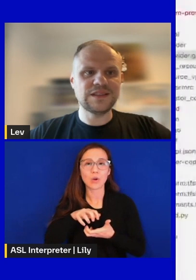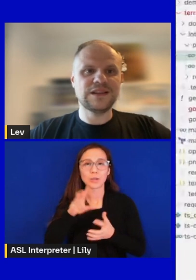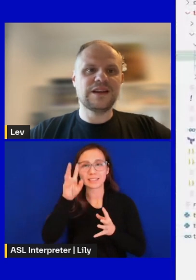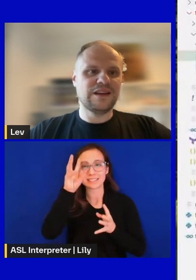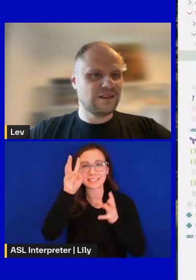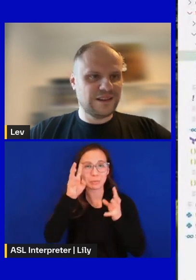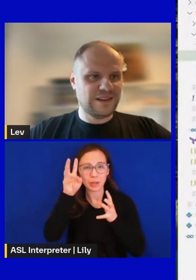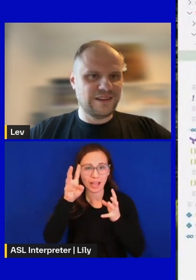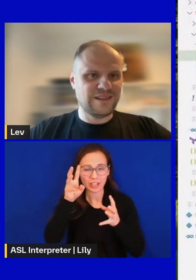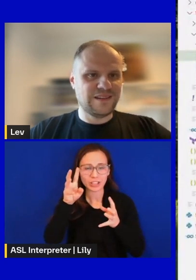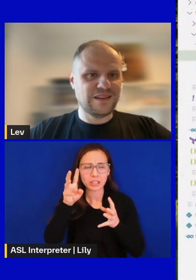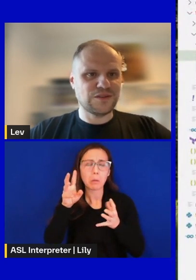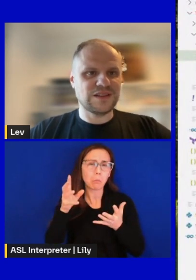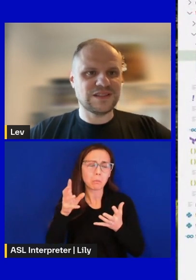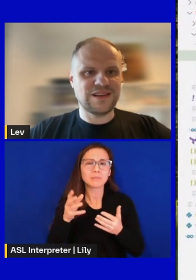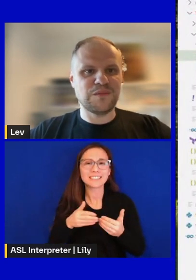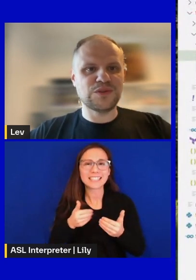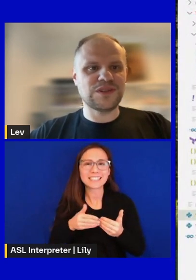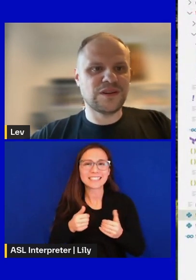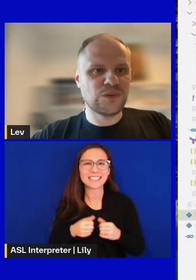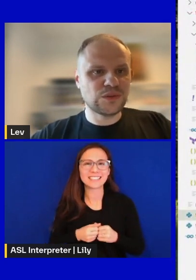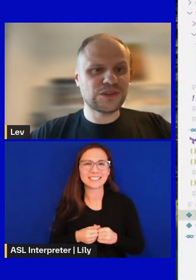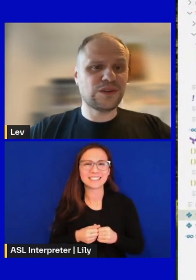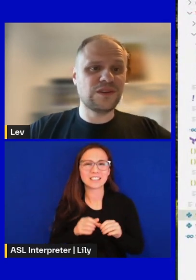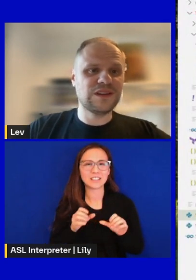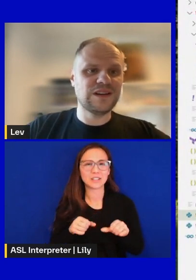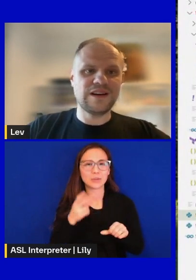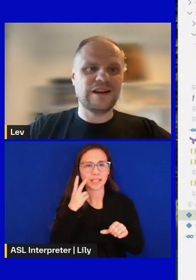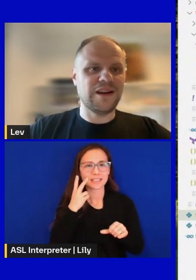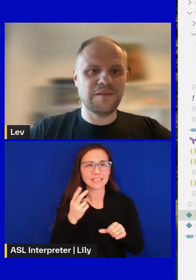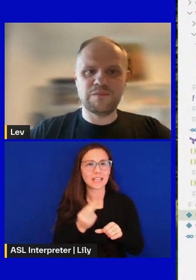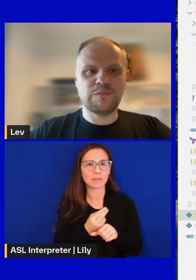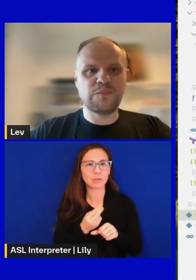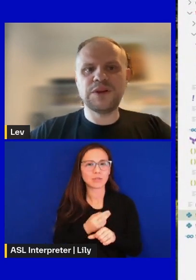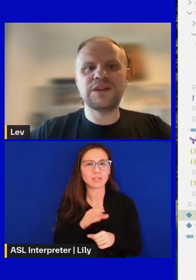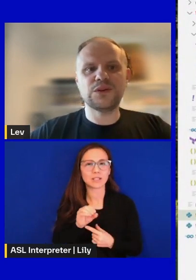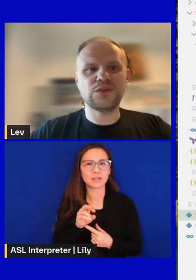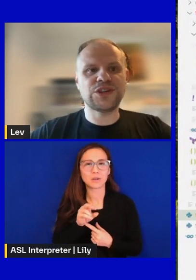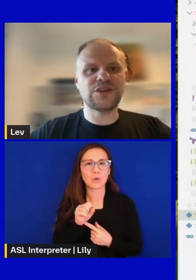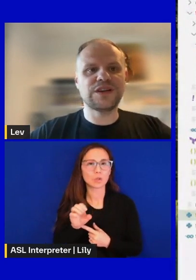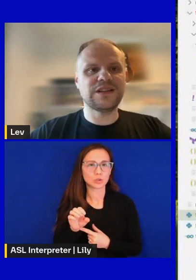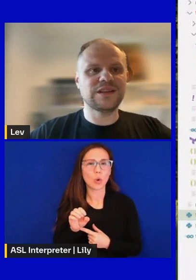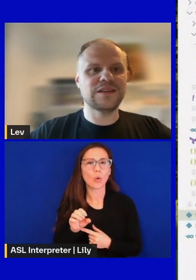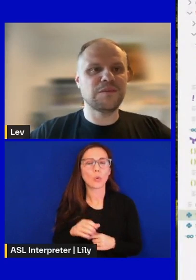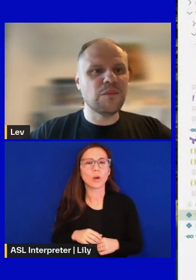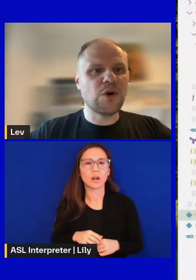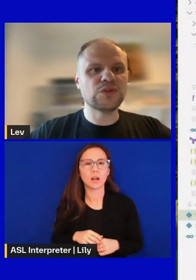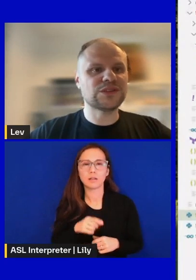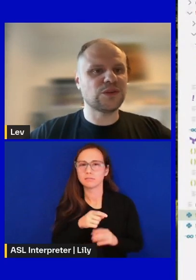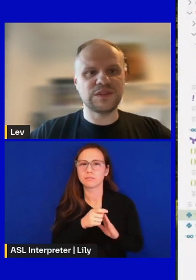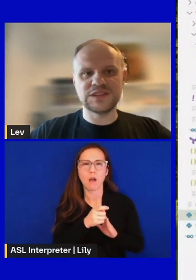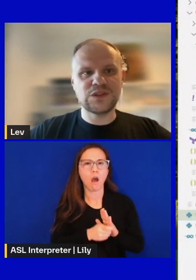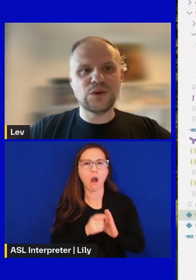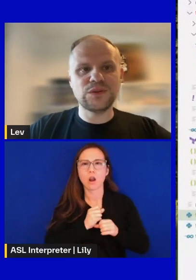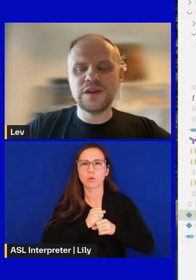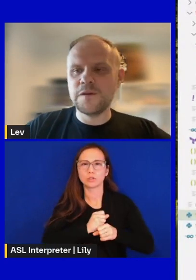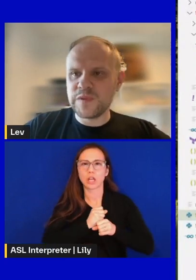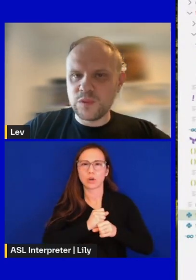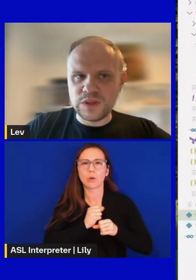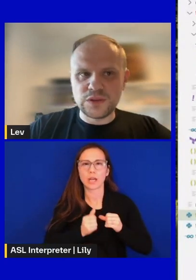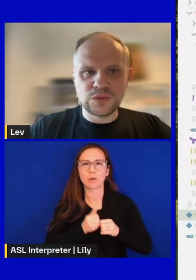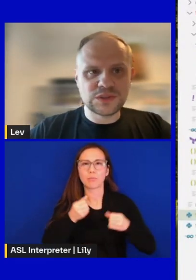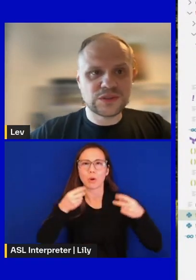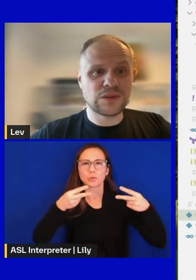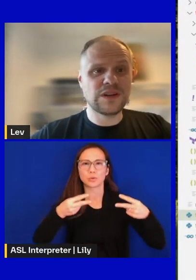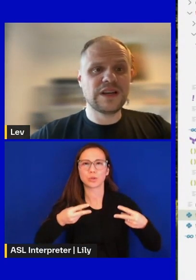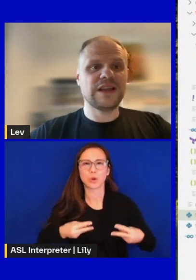easy. As you can see, I'm using Cursor. I pretty auto-generated most of this code